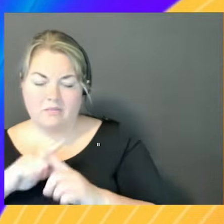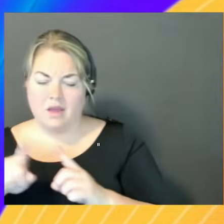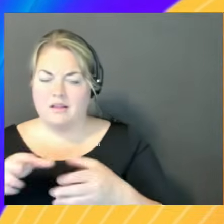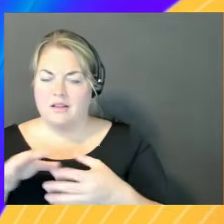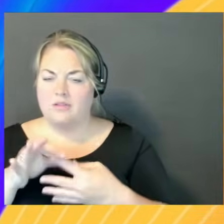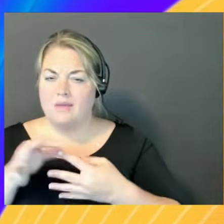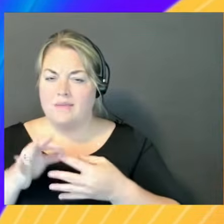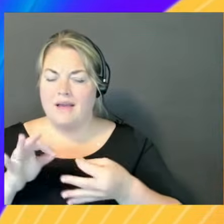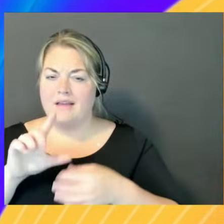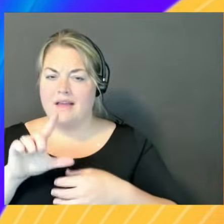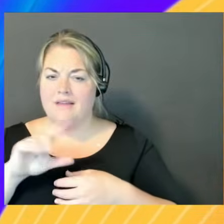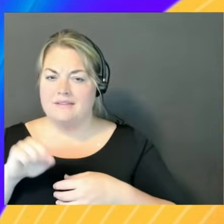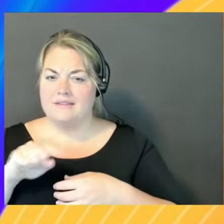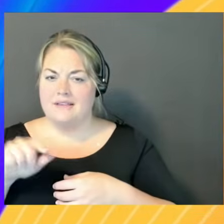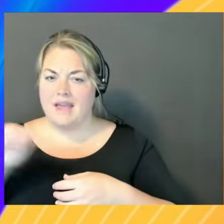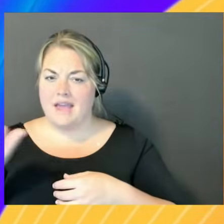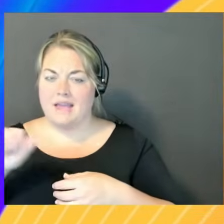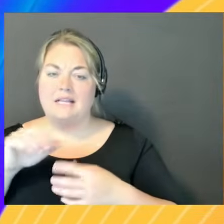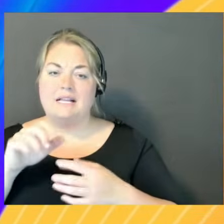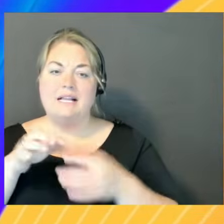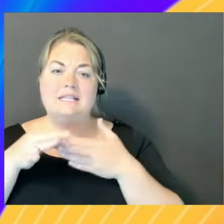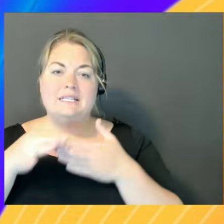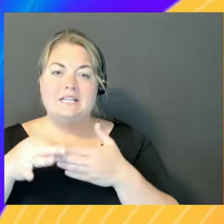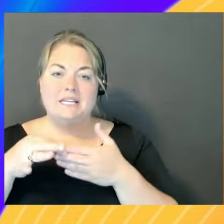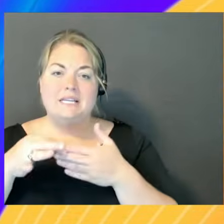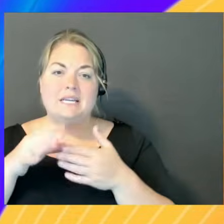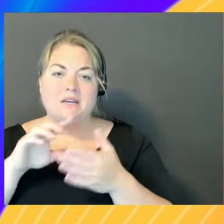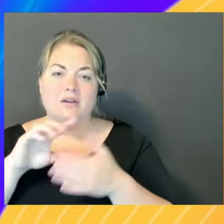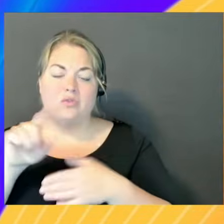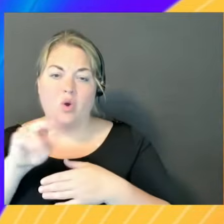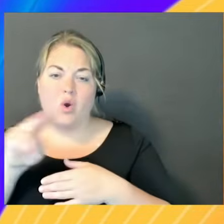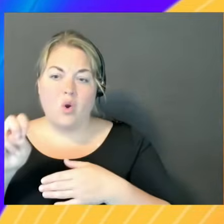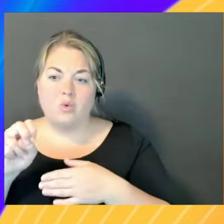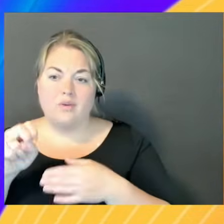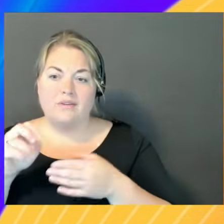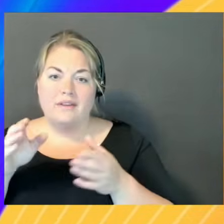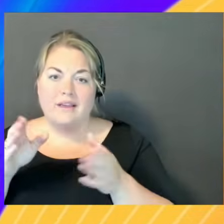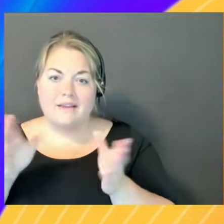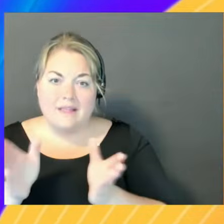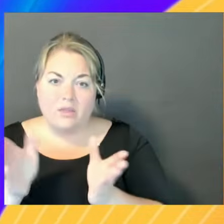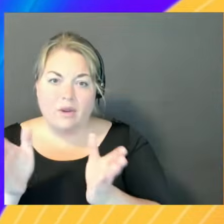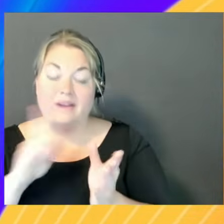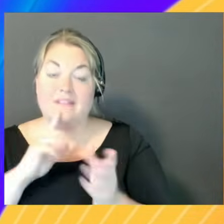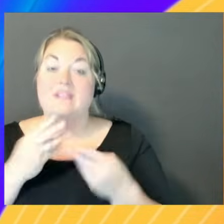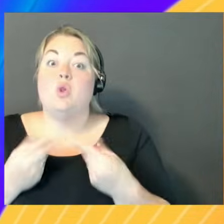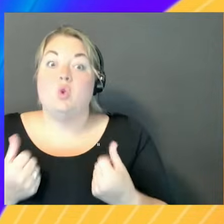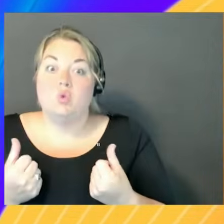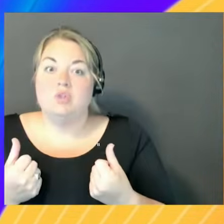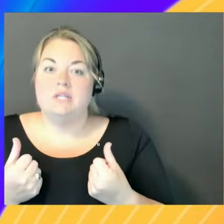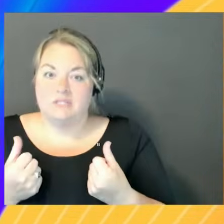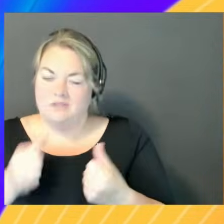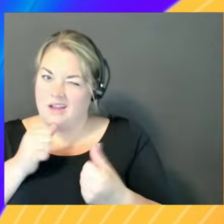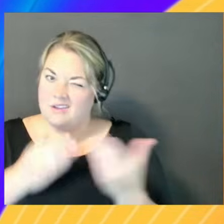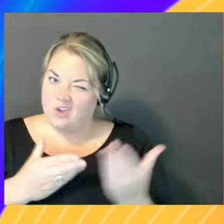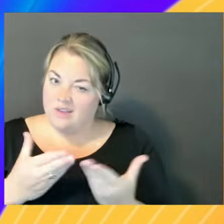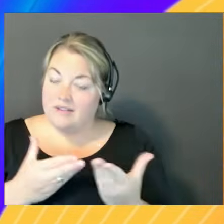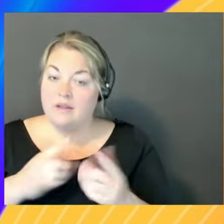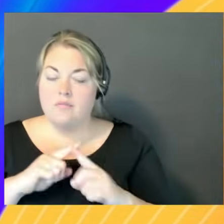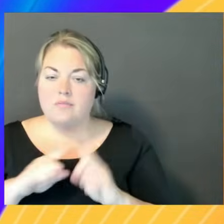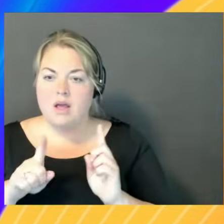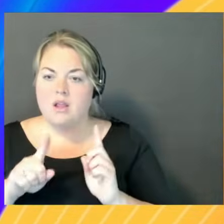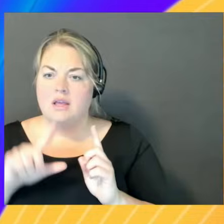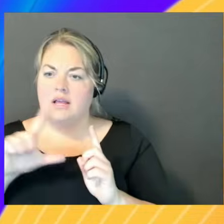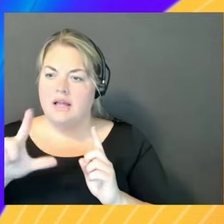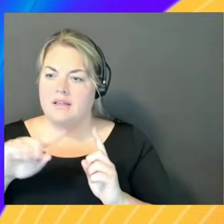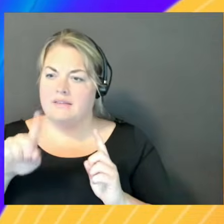is an AWS solution. It's not a service, it's a solution. But can you explain really quickly what Landing Zone Accelerator